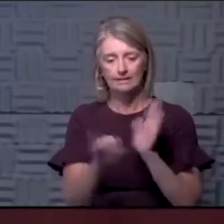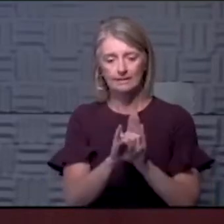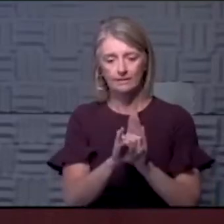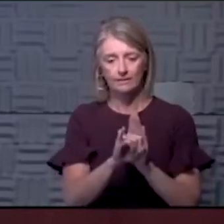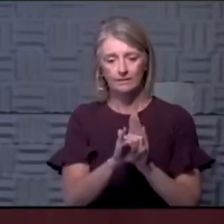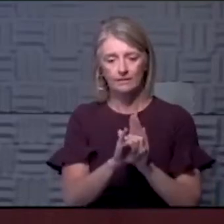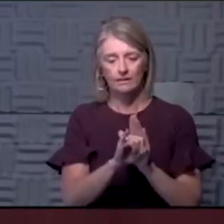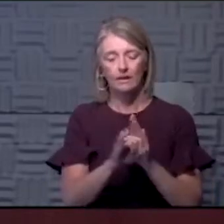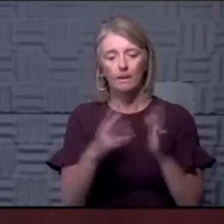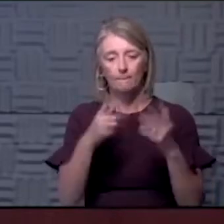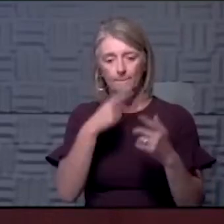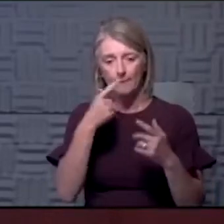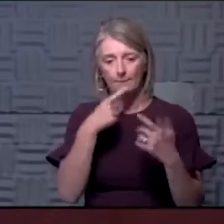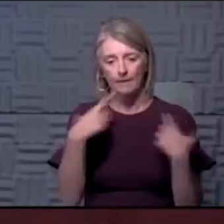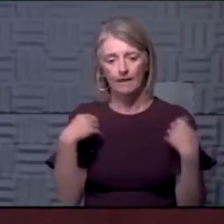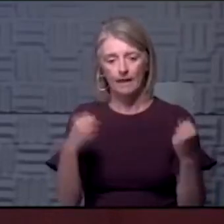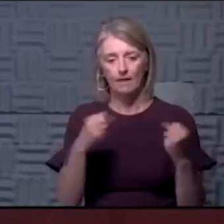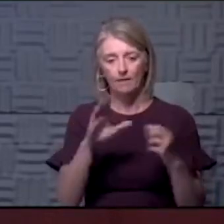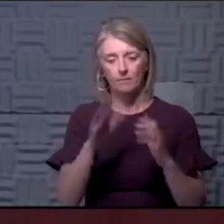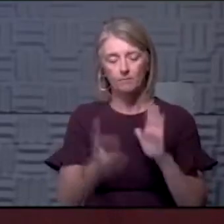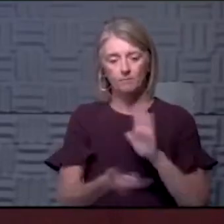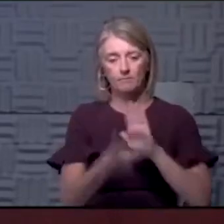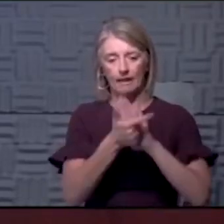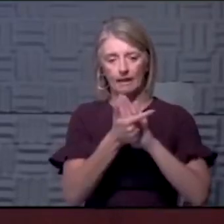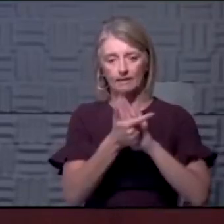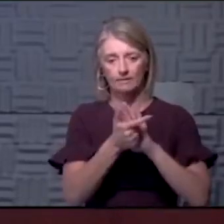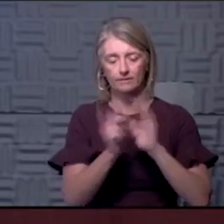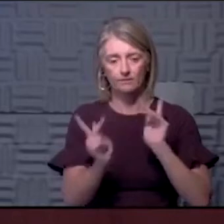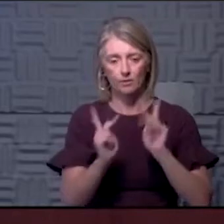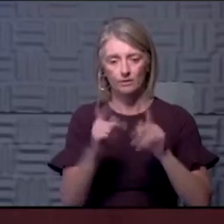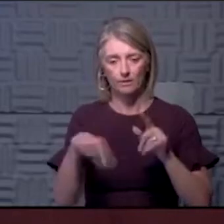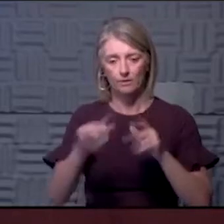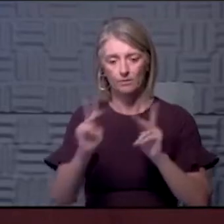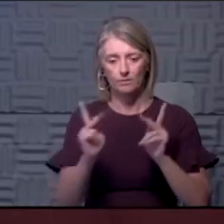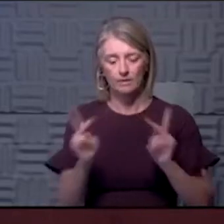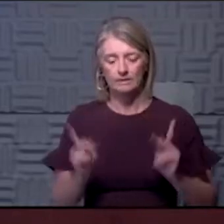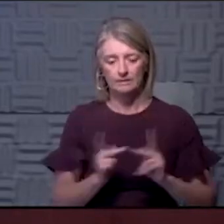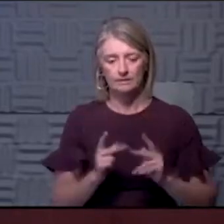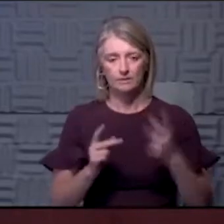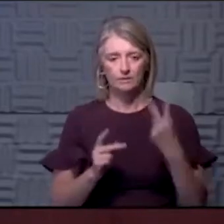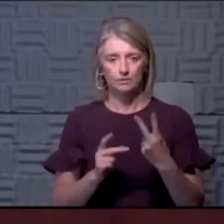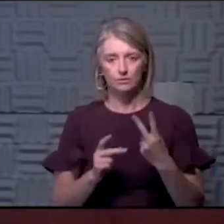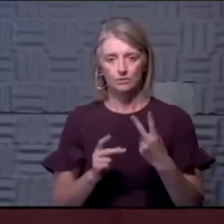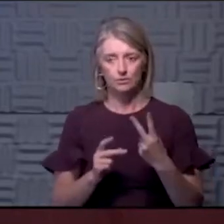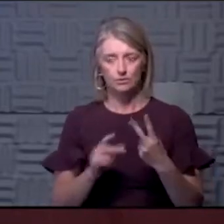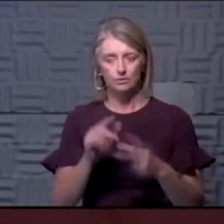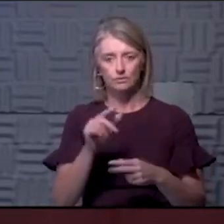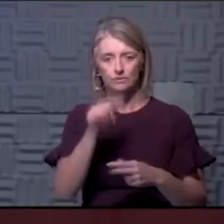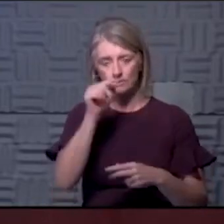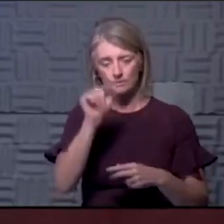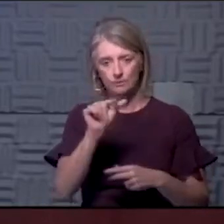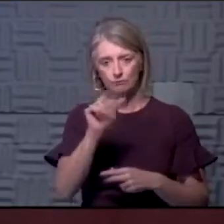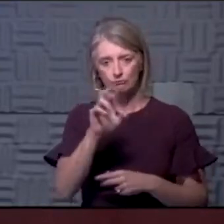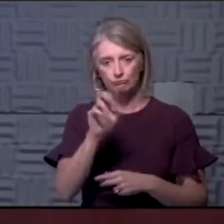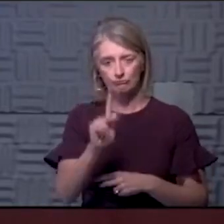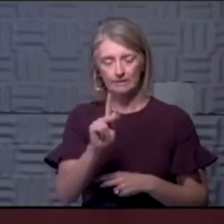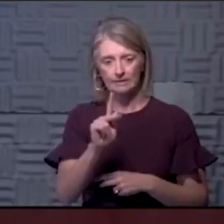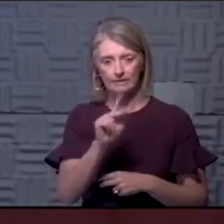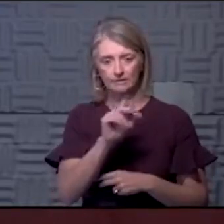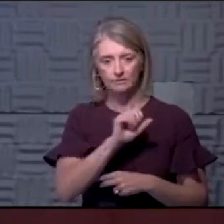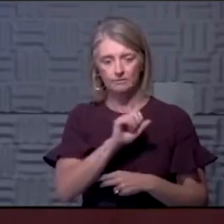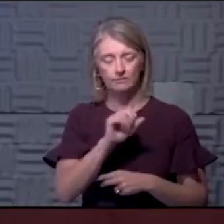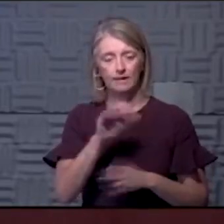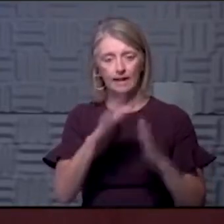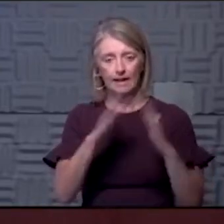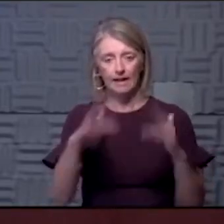public health bans for folks at these places. So we had two Greek houses that got a public health ban based on